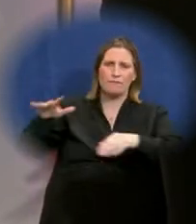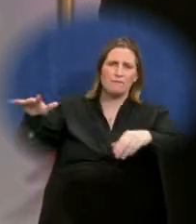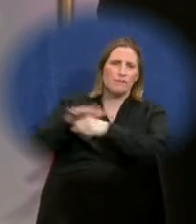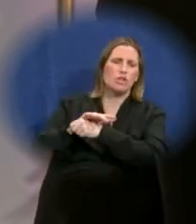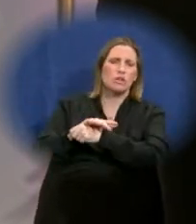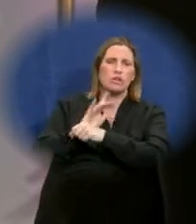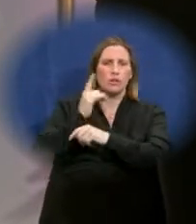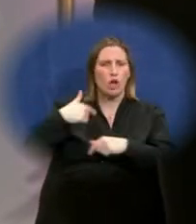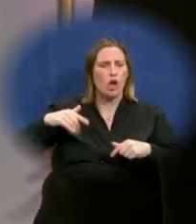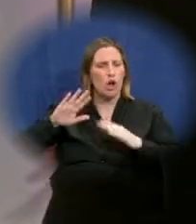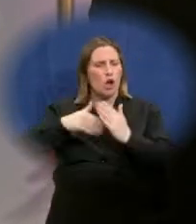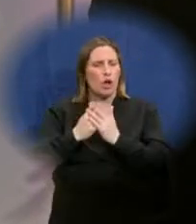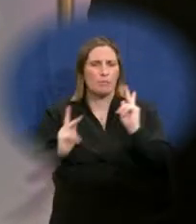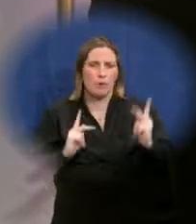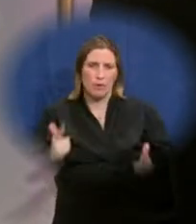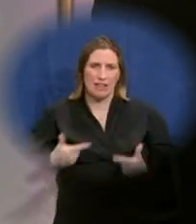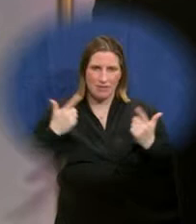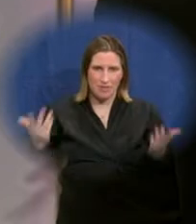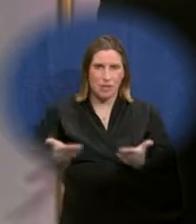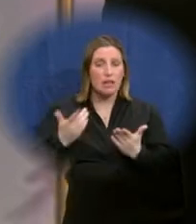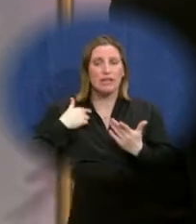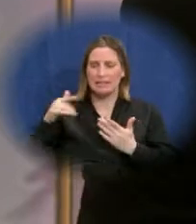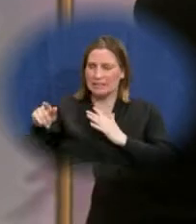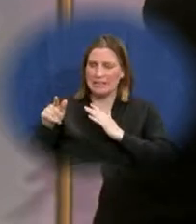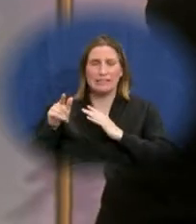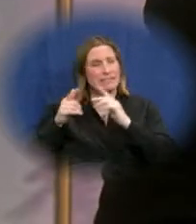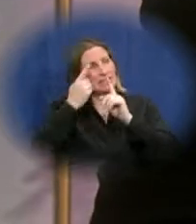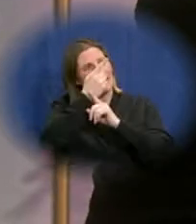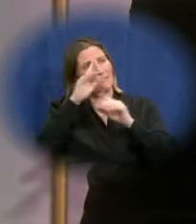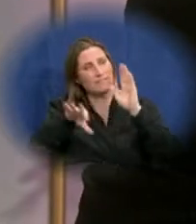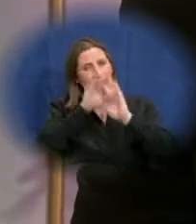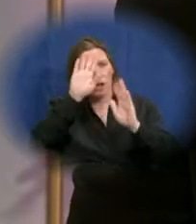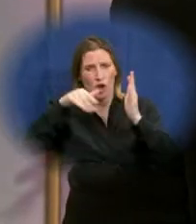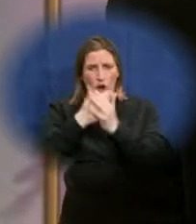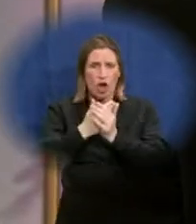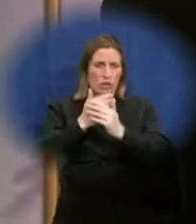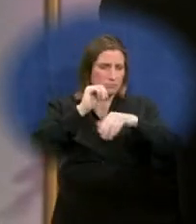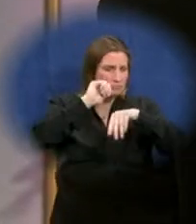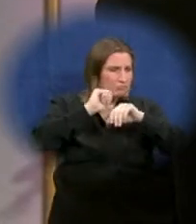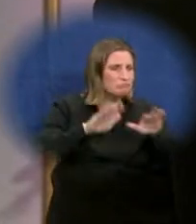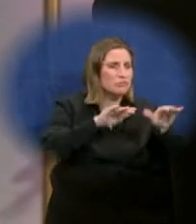dwell in it. For he founded it upon the seas and established it upon the rivers.